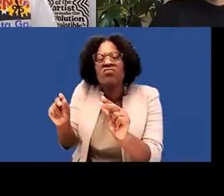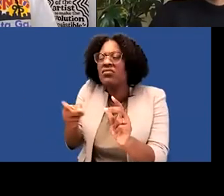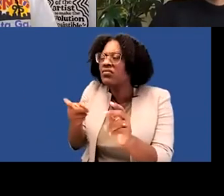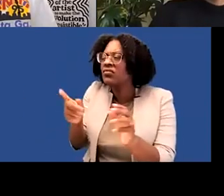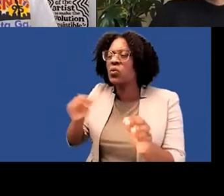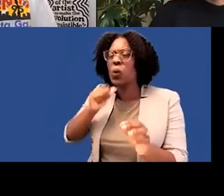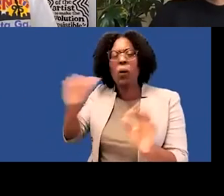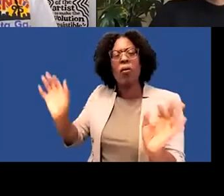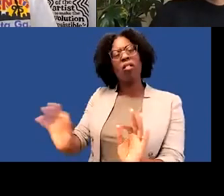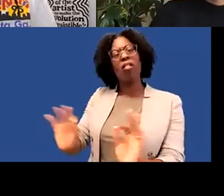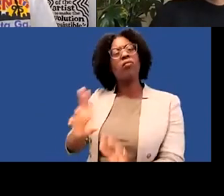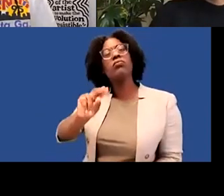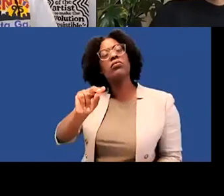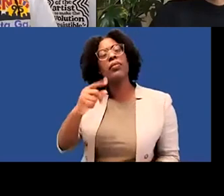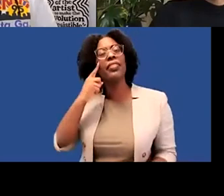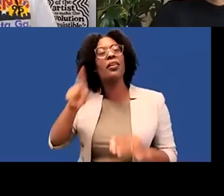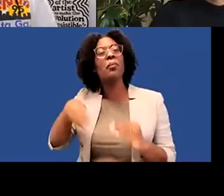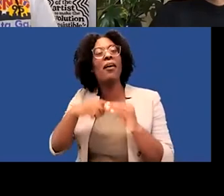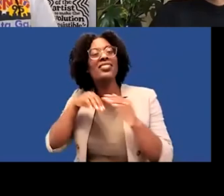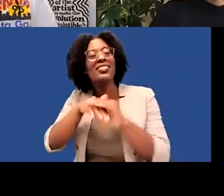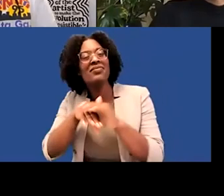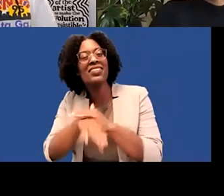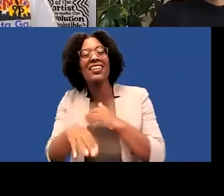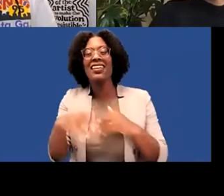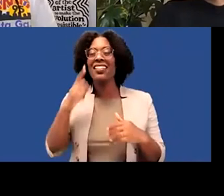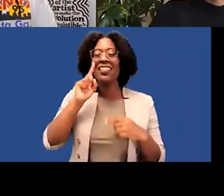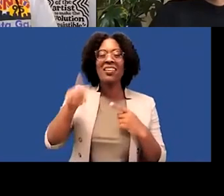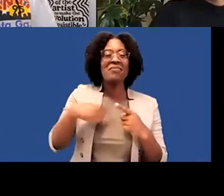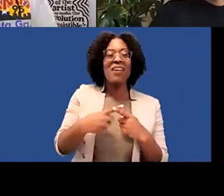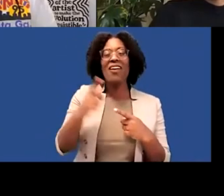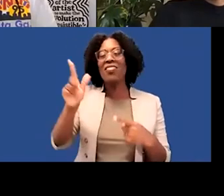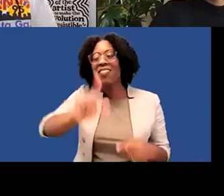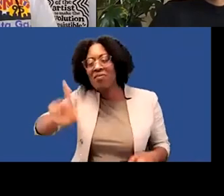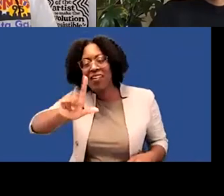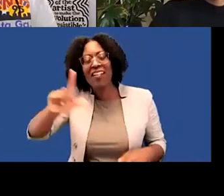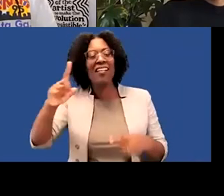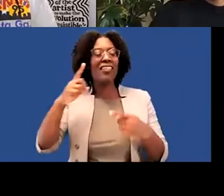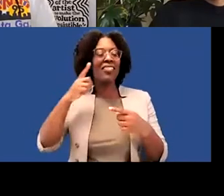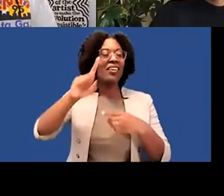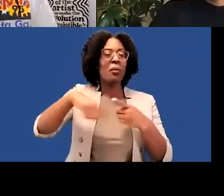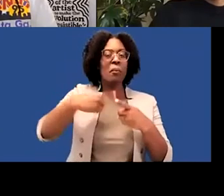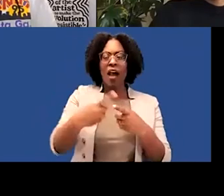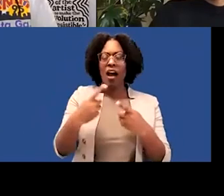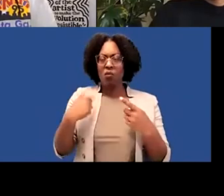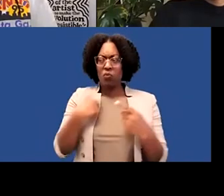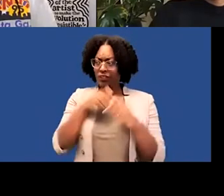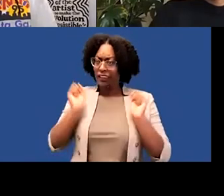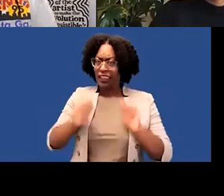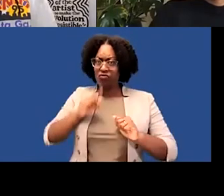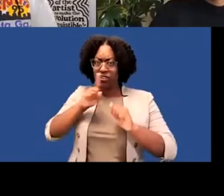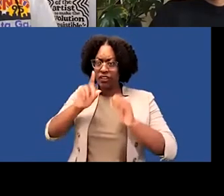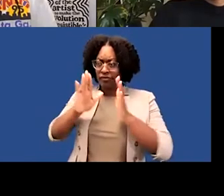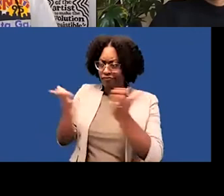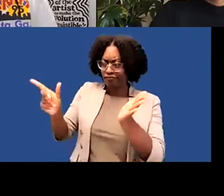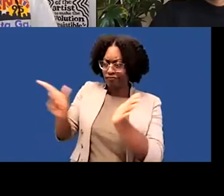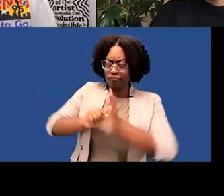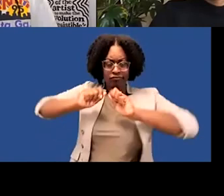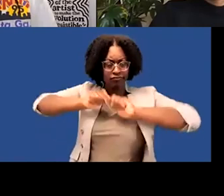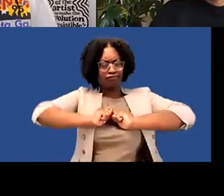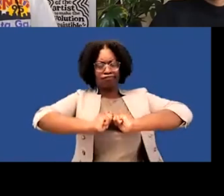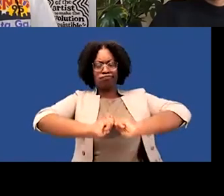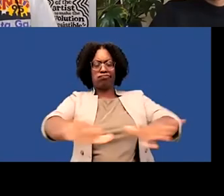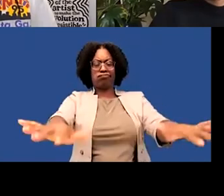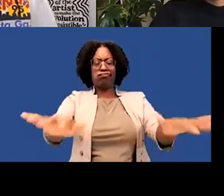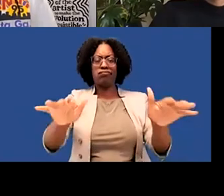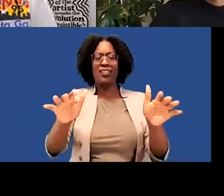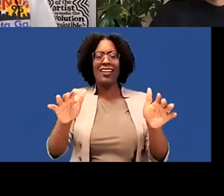libraries and who knows how far this thing can travel. And we want it to be a gem that our younger selves would have